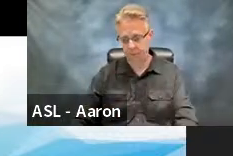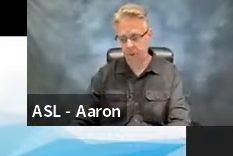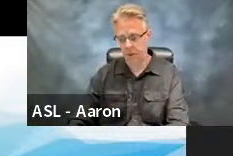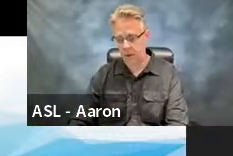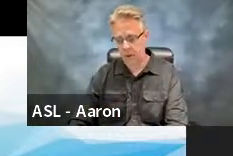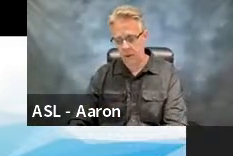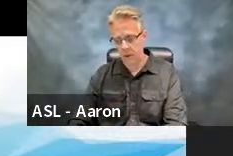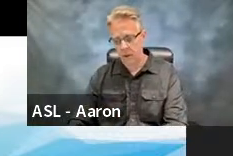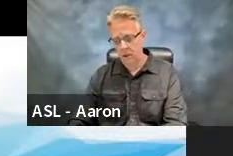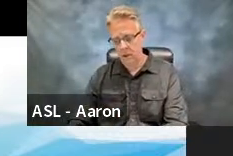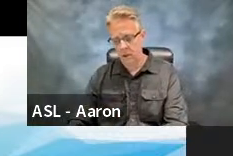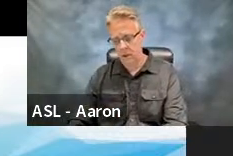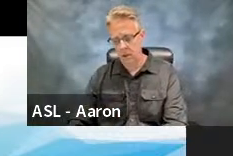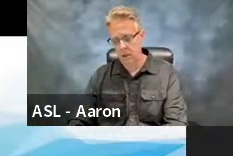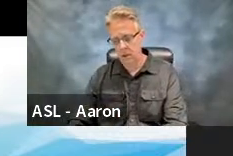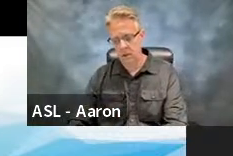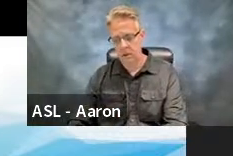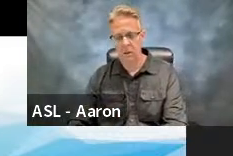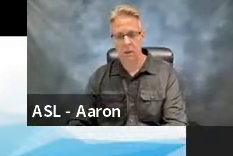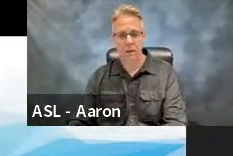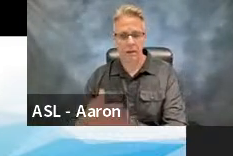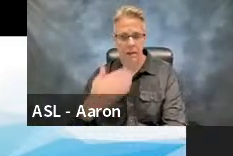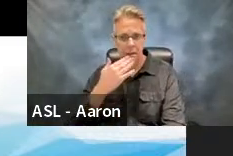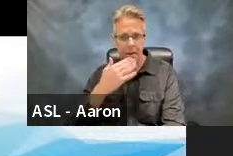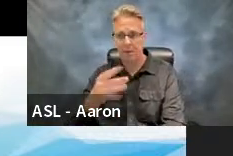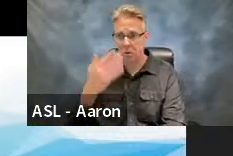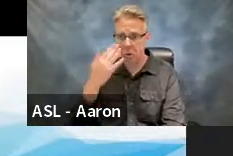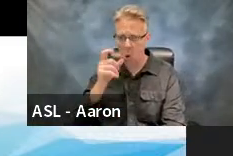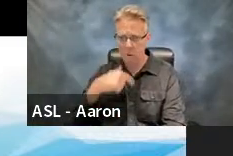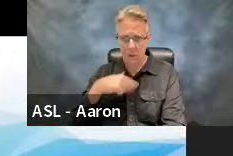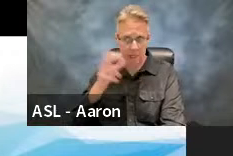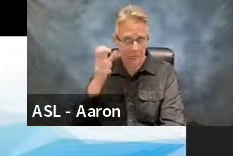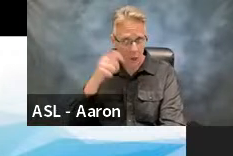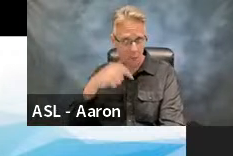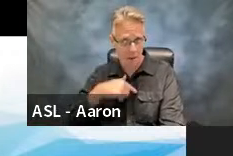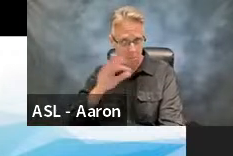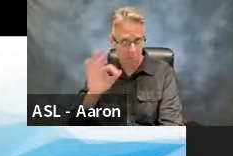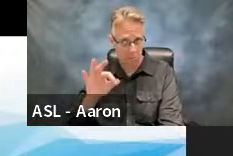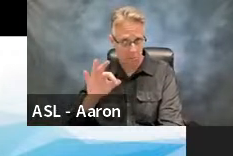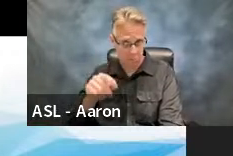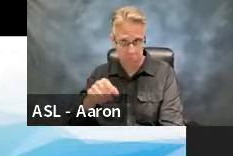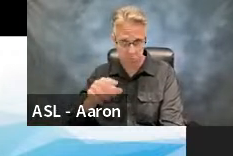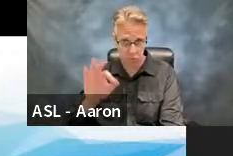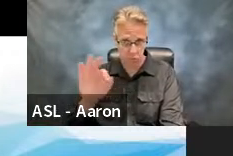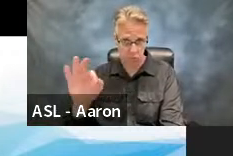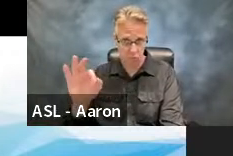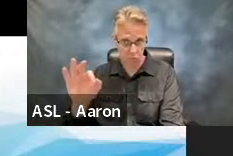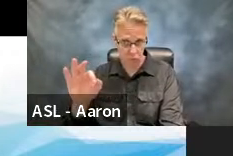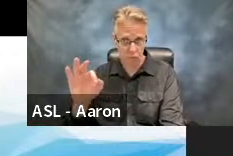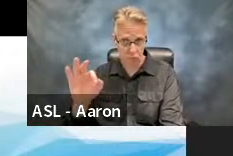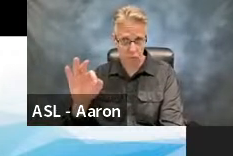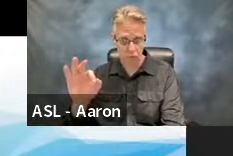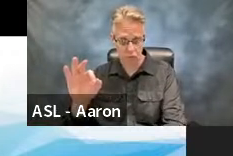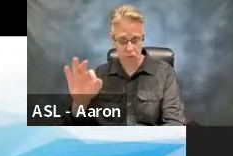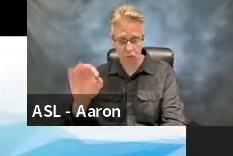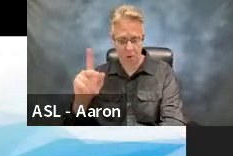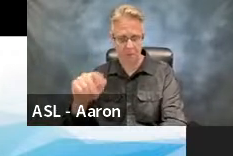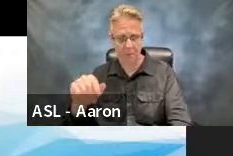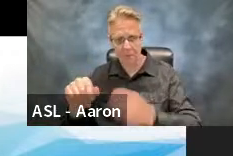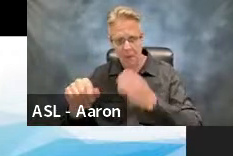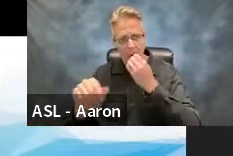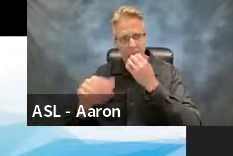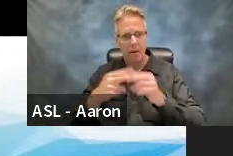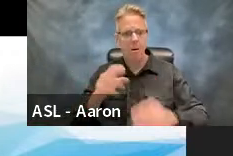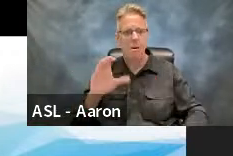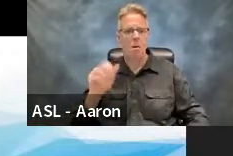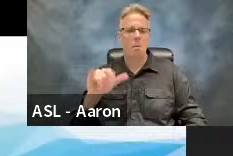thank you. For those of you who don't know me, hopefully you can hear me. Anybody, any nods? Great. My name is Casey